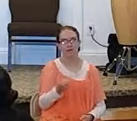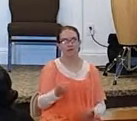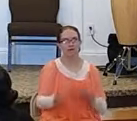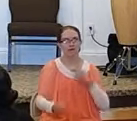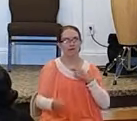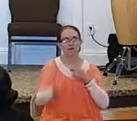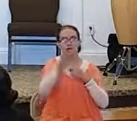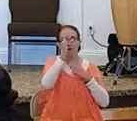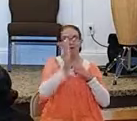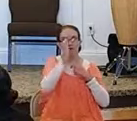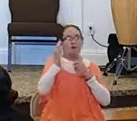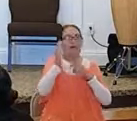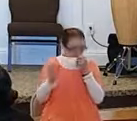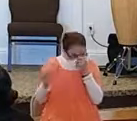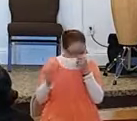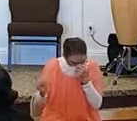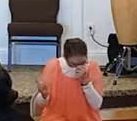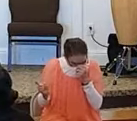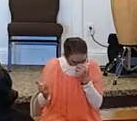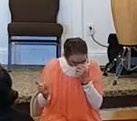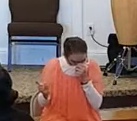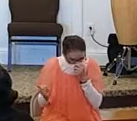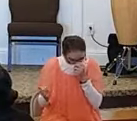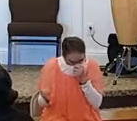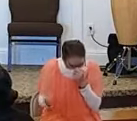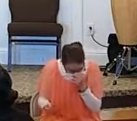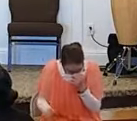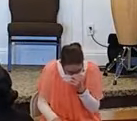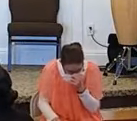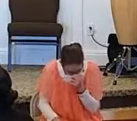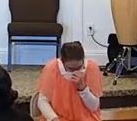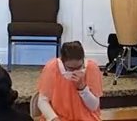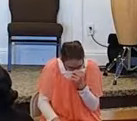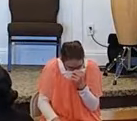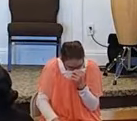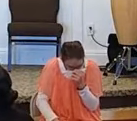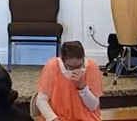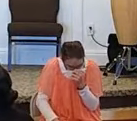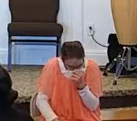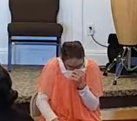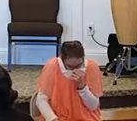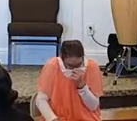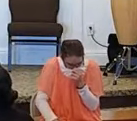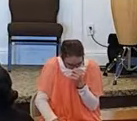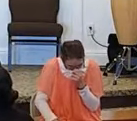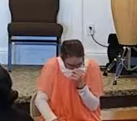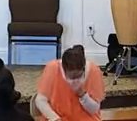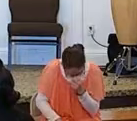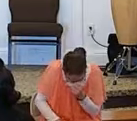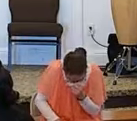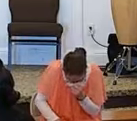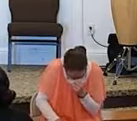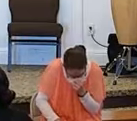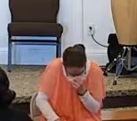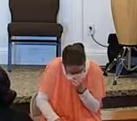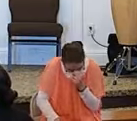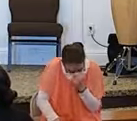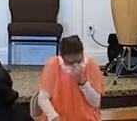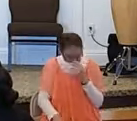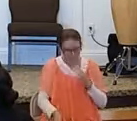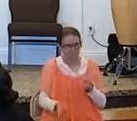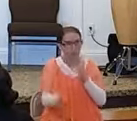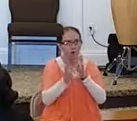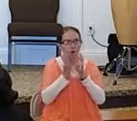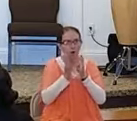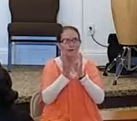that God knew what he was doing. When he filled me with the Holy Ghost, I spoke in another language. Hallelujah. I spoke